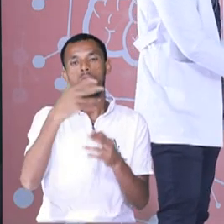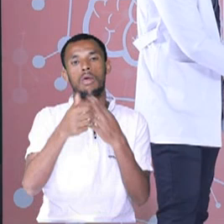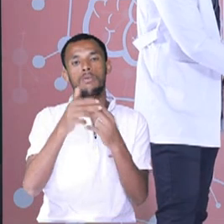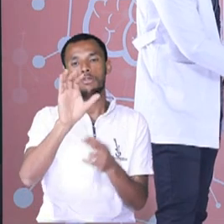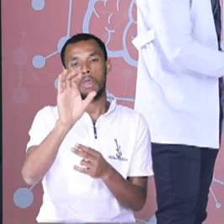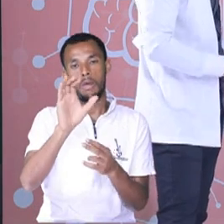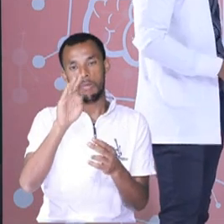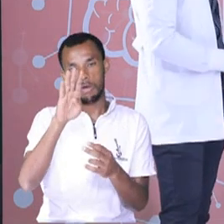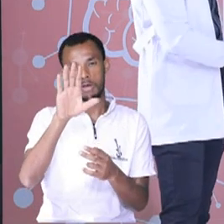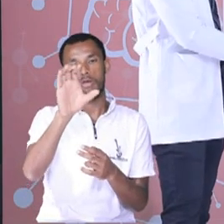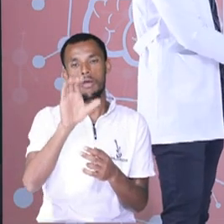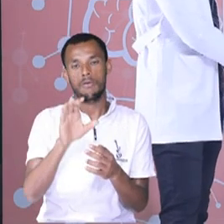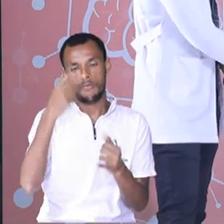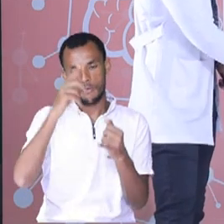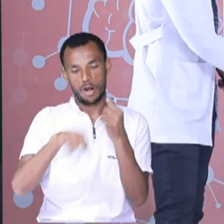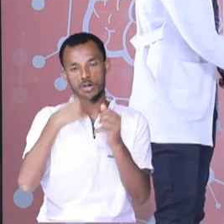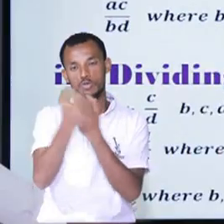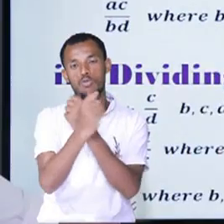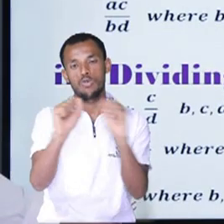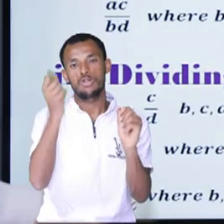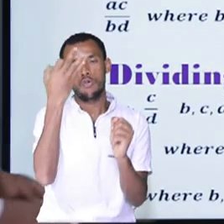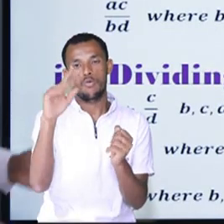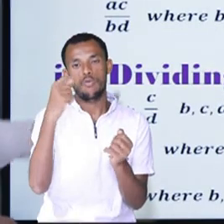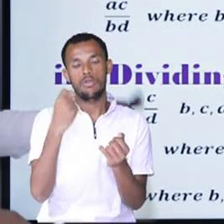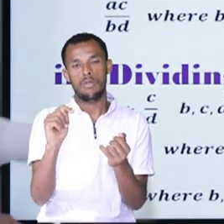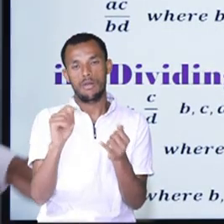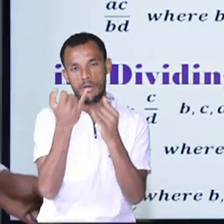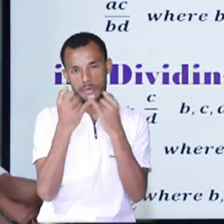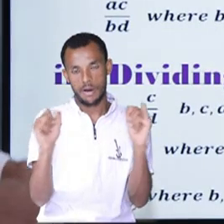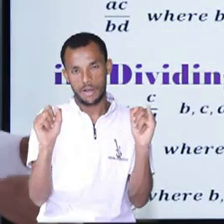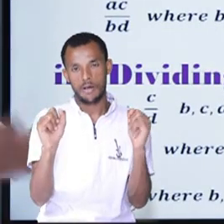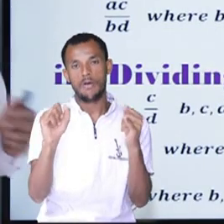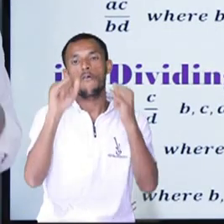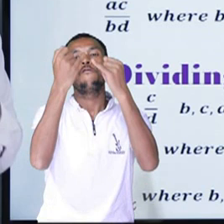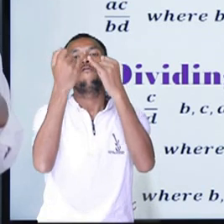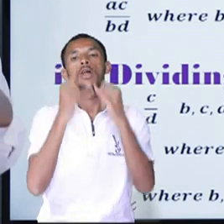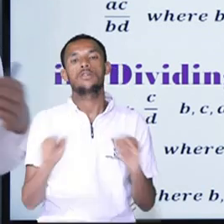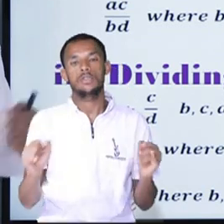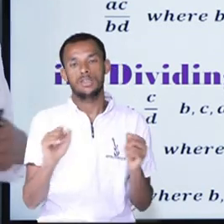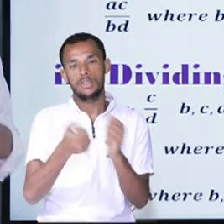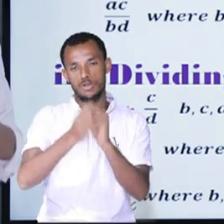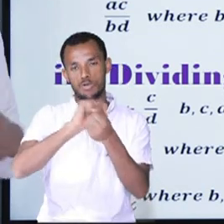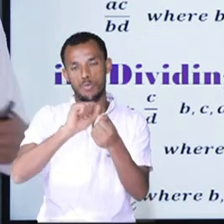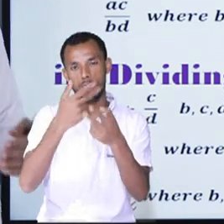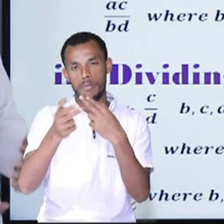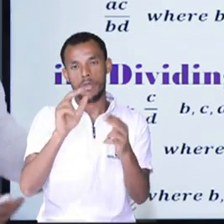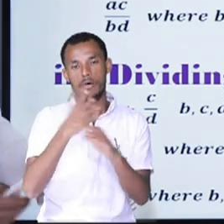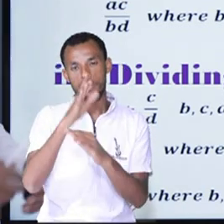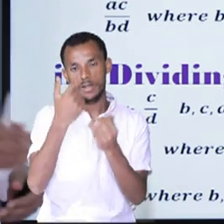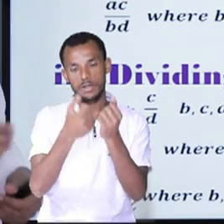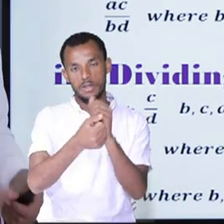times c, bc. The final solution of dividing a fraction is changing into multiplication. Then after changing